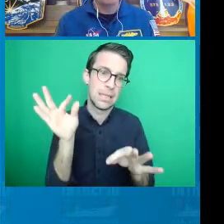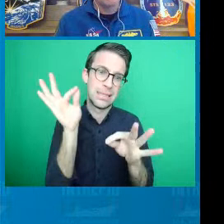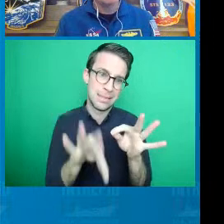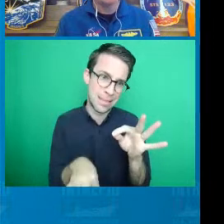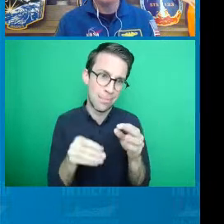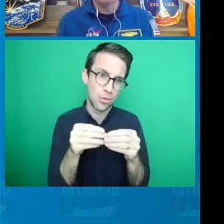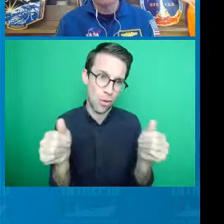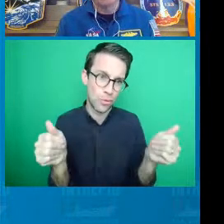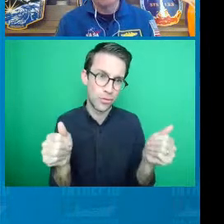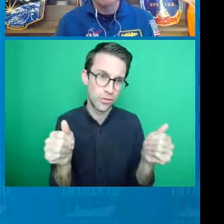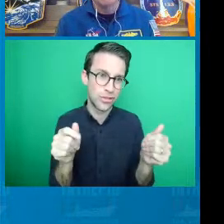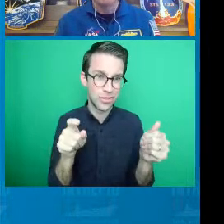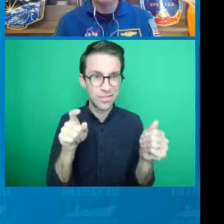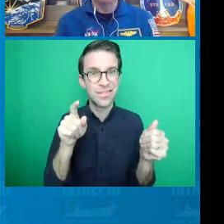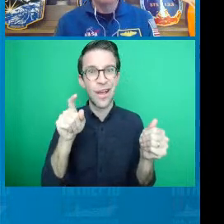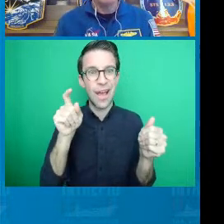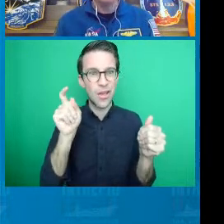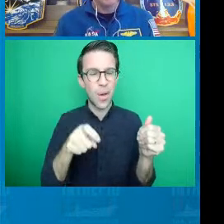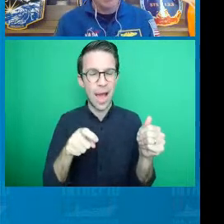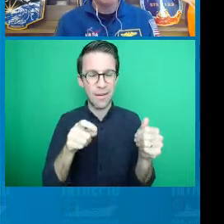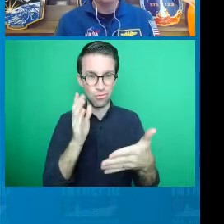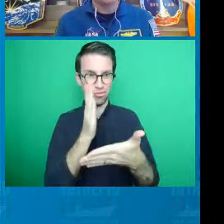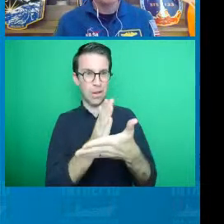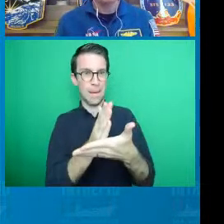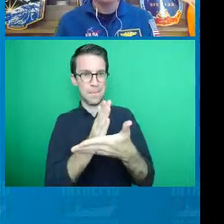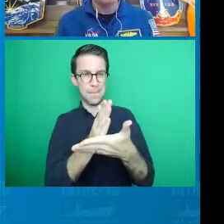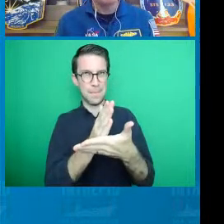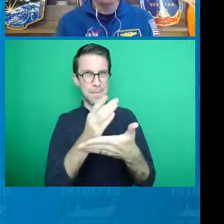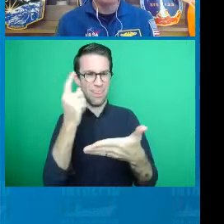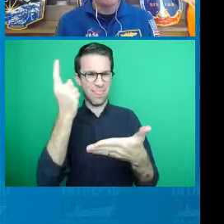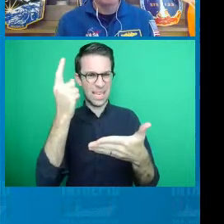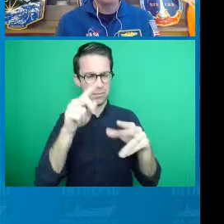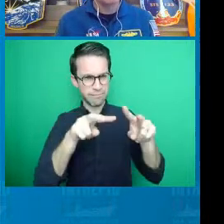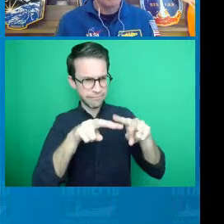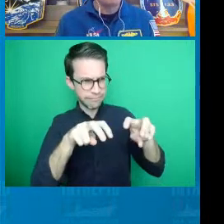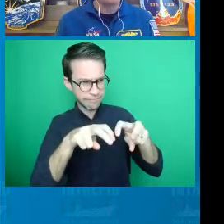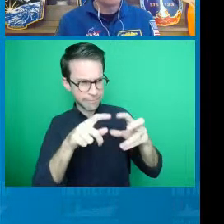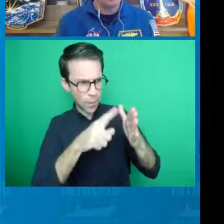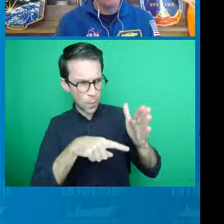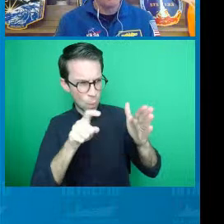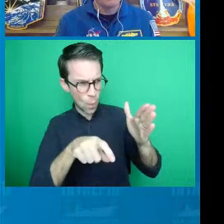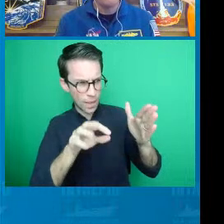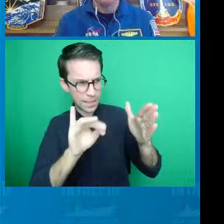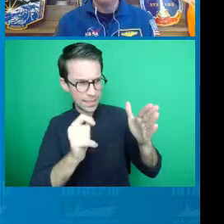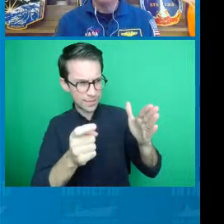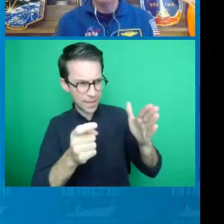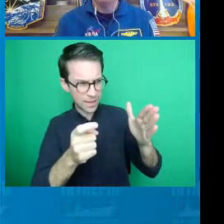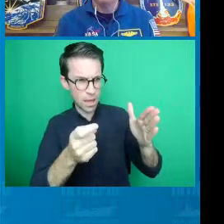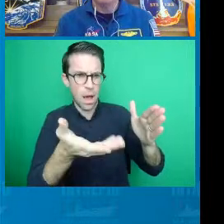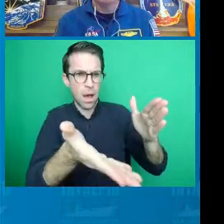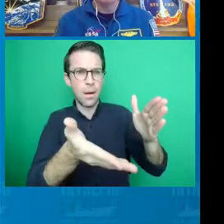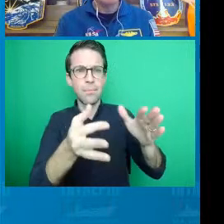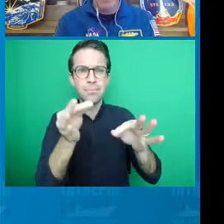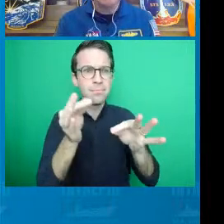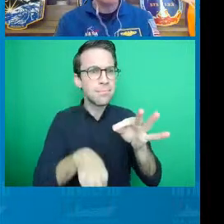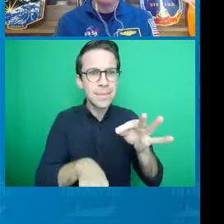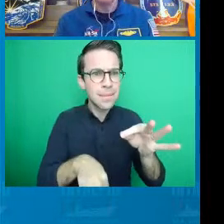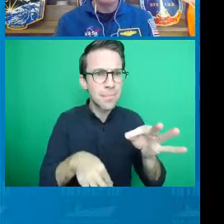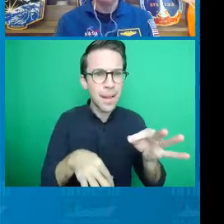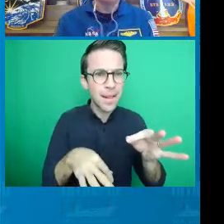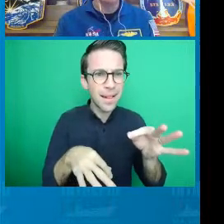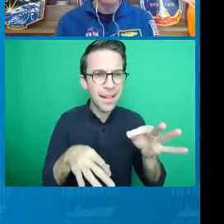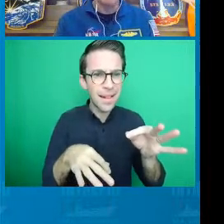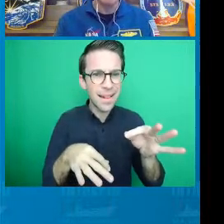take time to break it down and look and see what is the actual thing that needs to be fixed or repaired or solved. A lot of times it's not